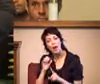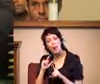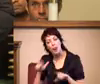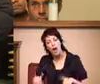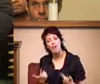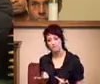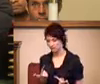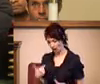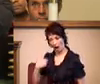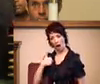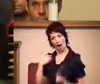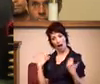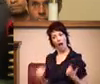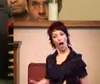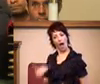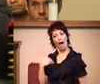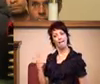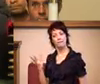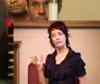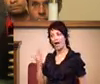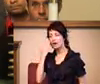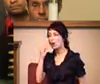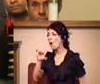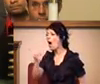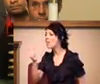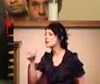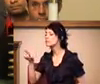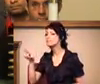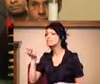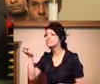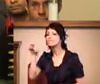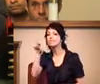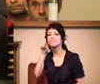I have, and I know others in here have.